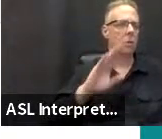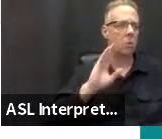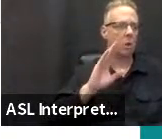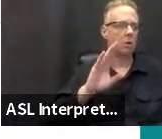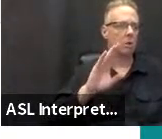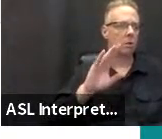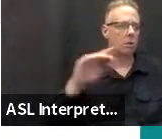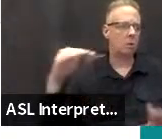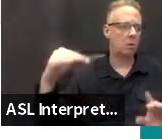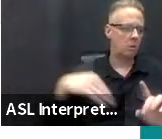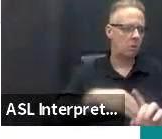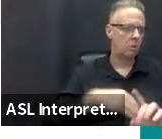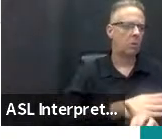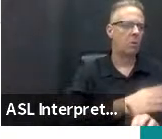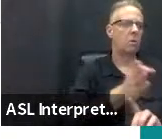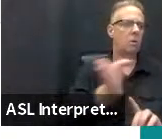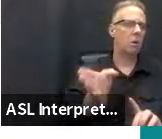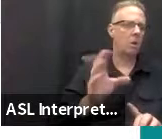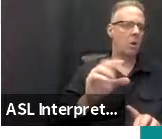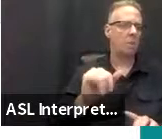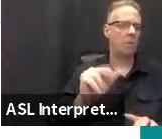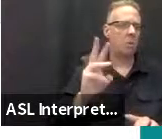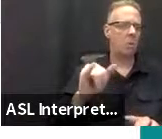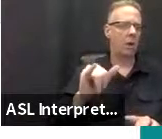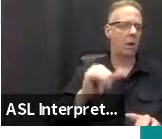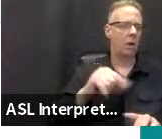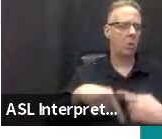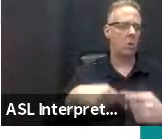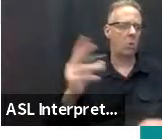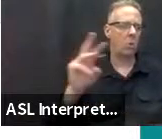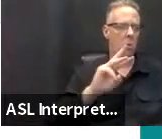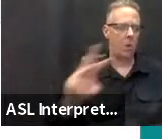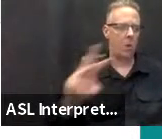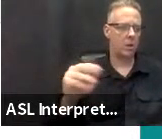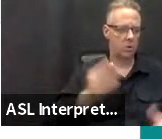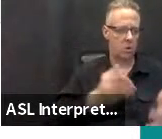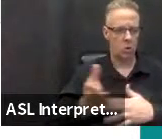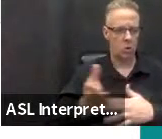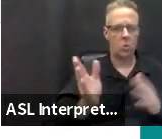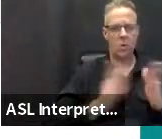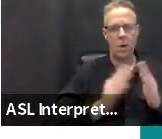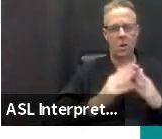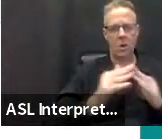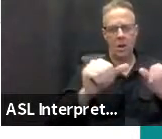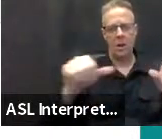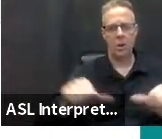way around Columbia Way over to the west side and through downtown.